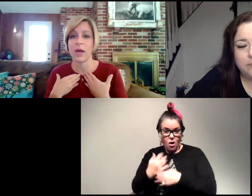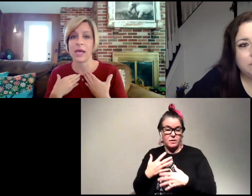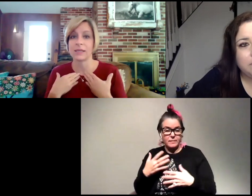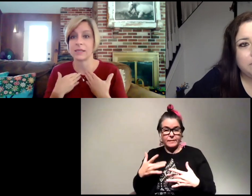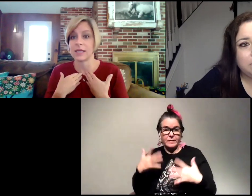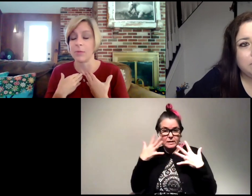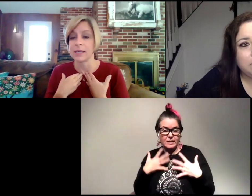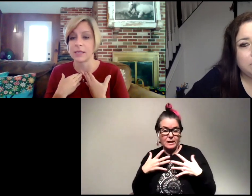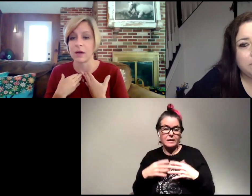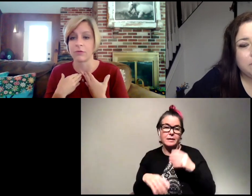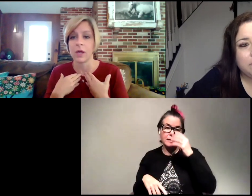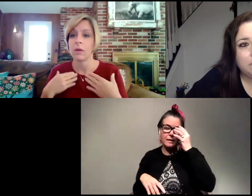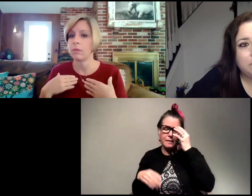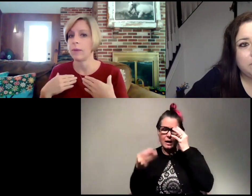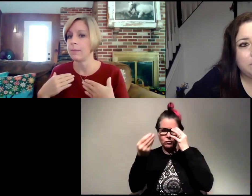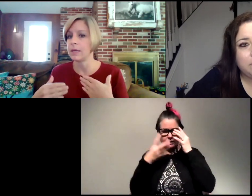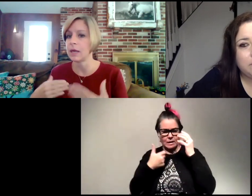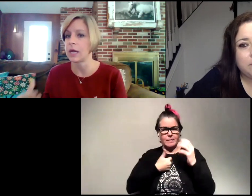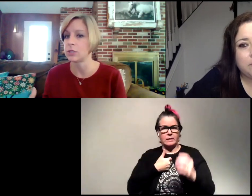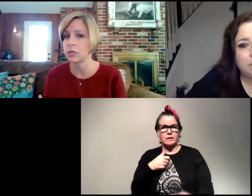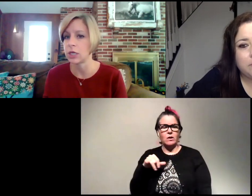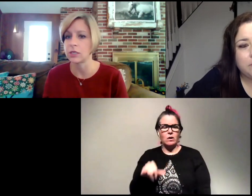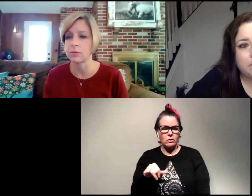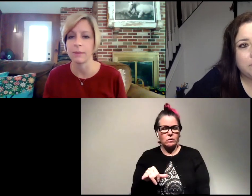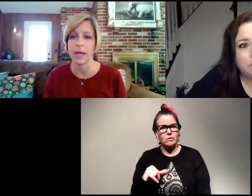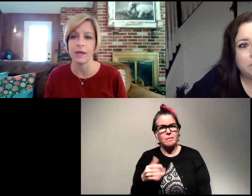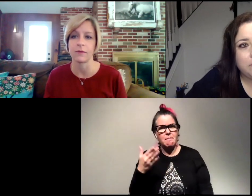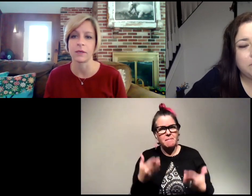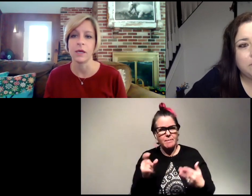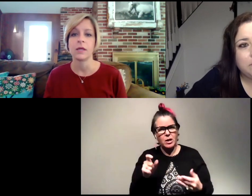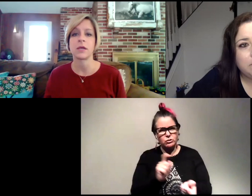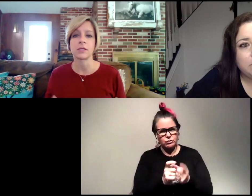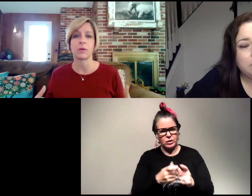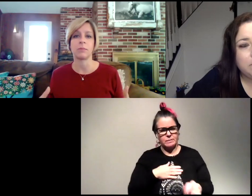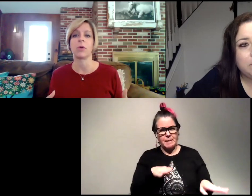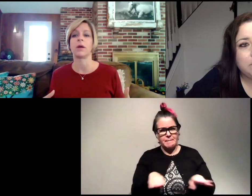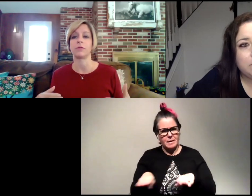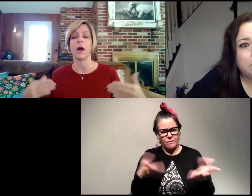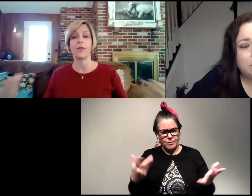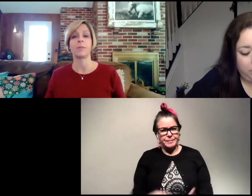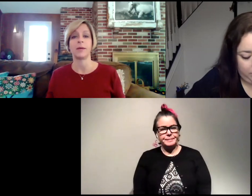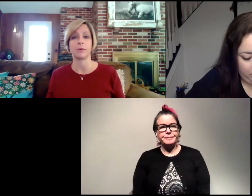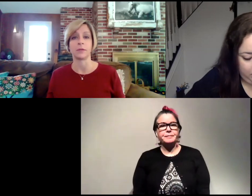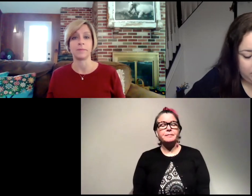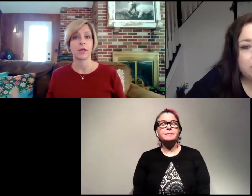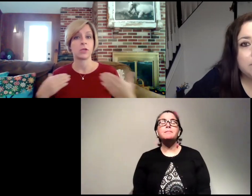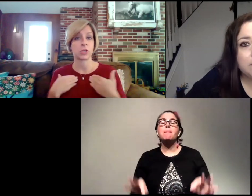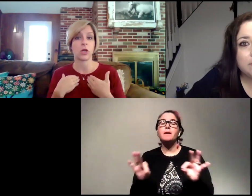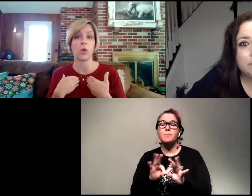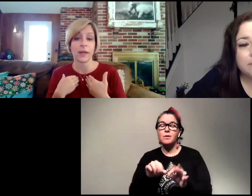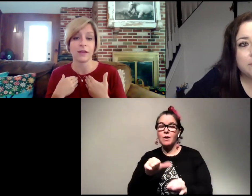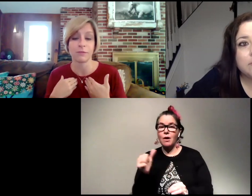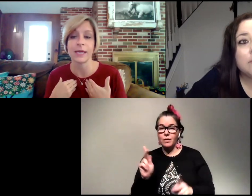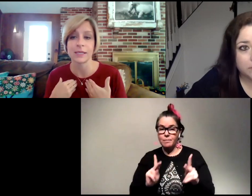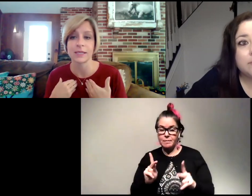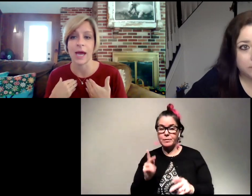a way to tell myself, well, maybe I should change my behavior. It's also important for other people to know